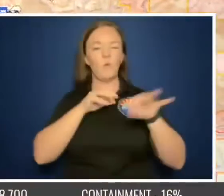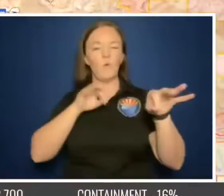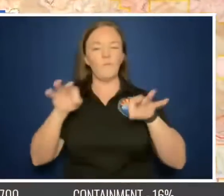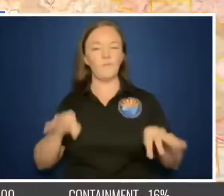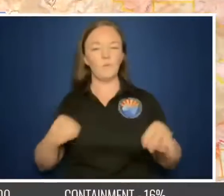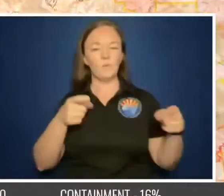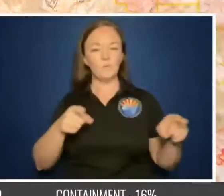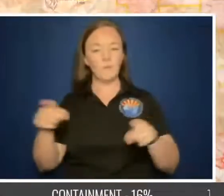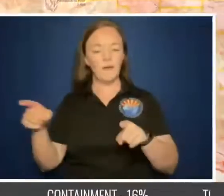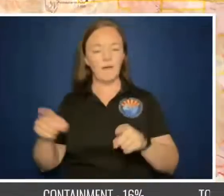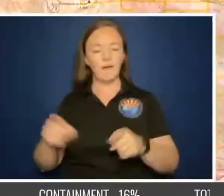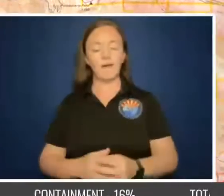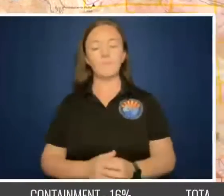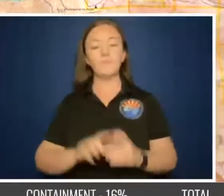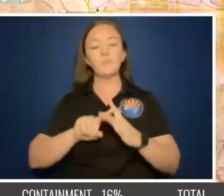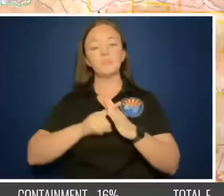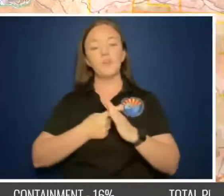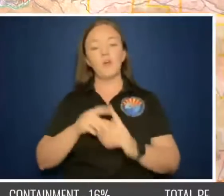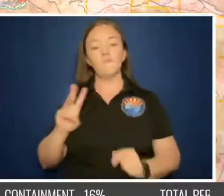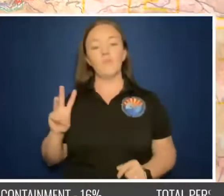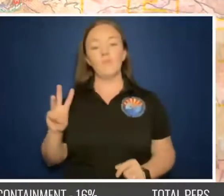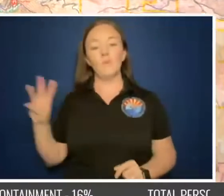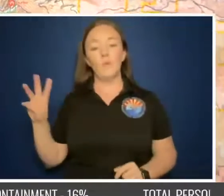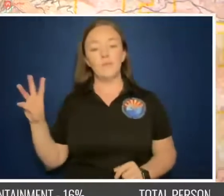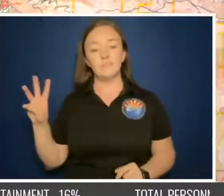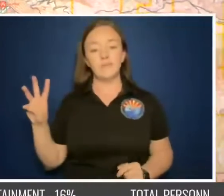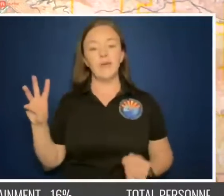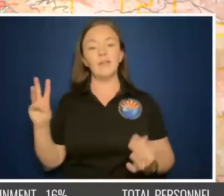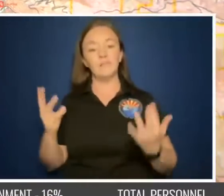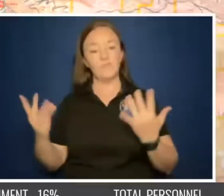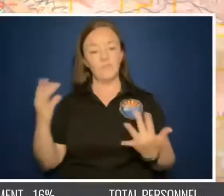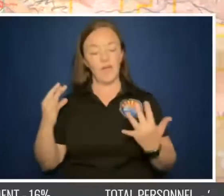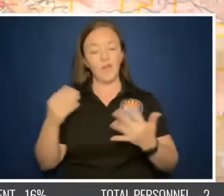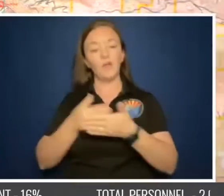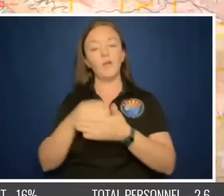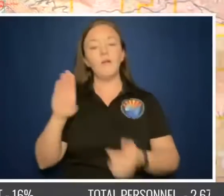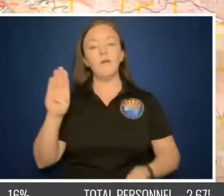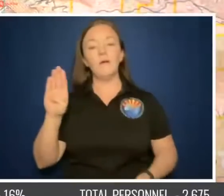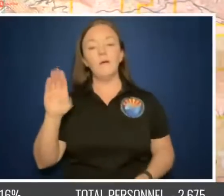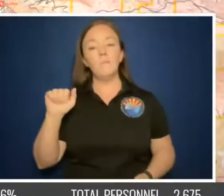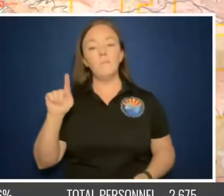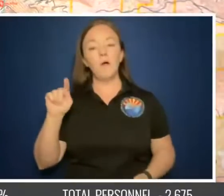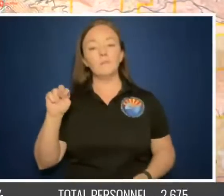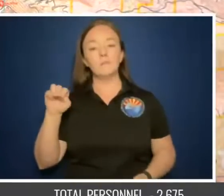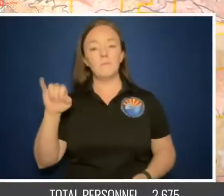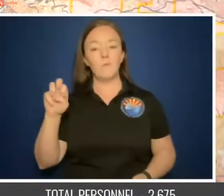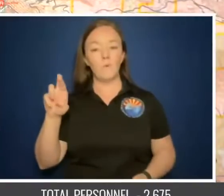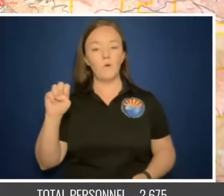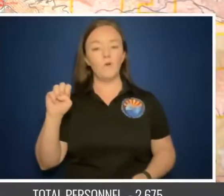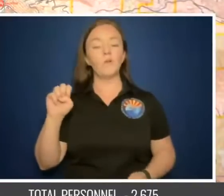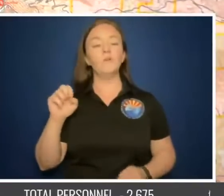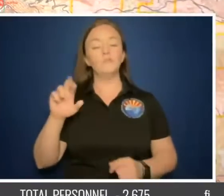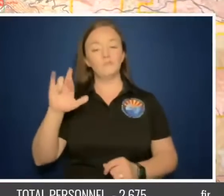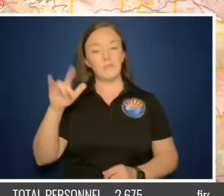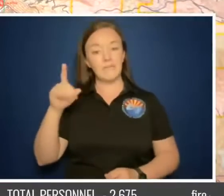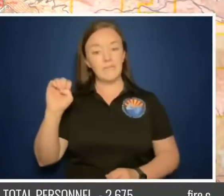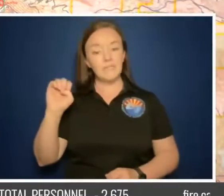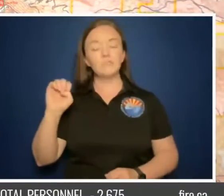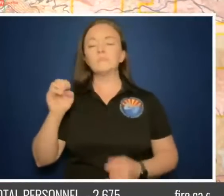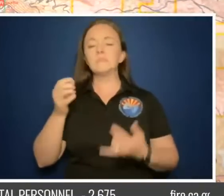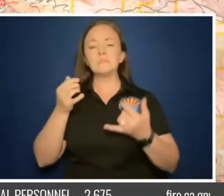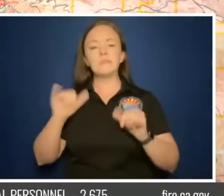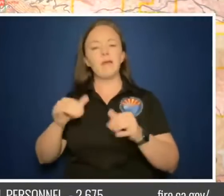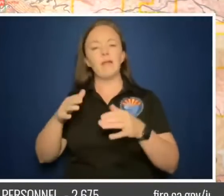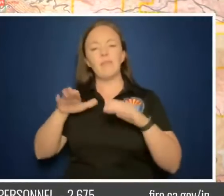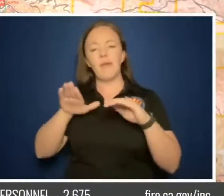side of the fire along Baltimore Ridge here. Fire still continues to be mopped up and secured all the way down into the bottom of the American